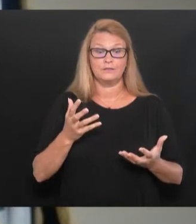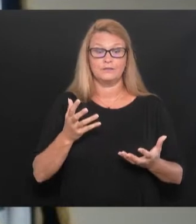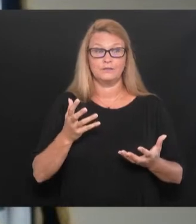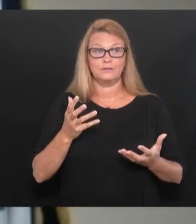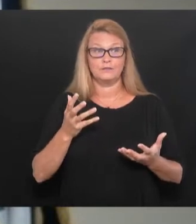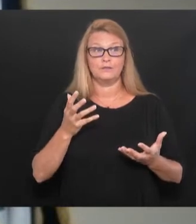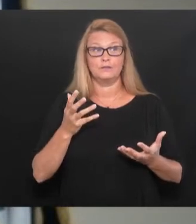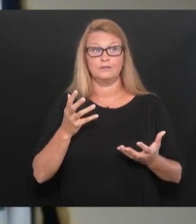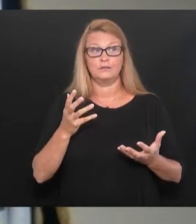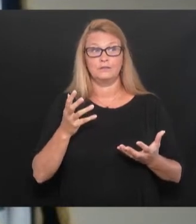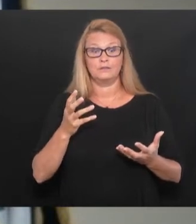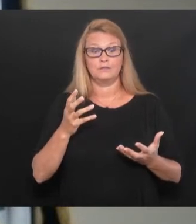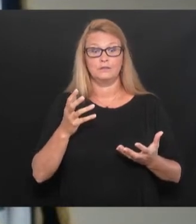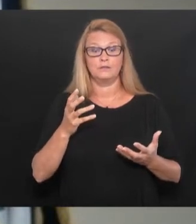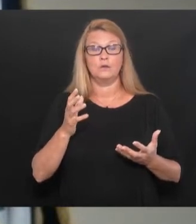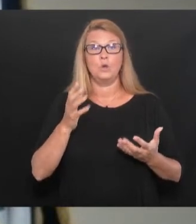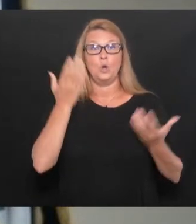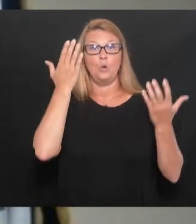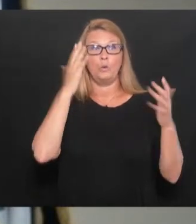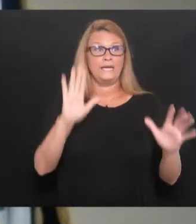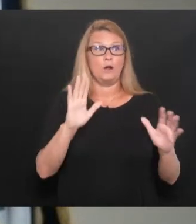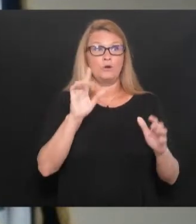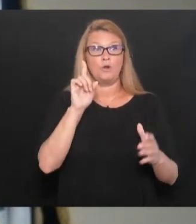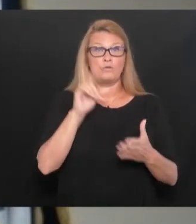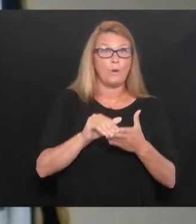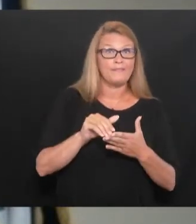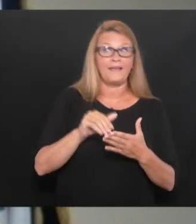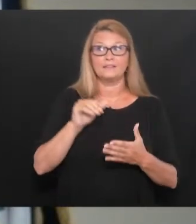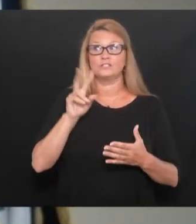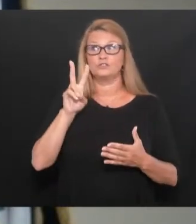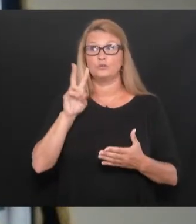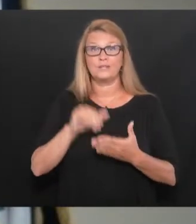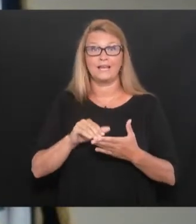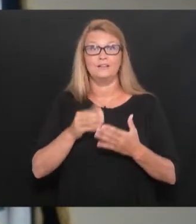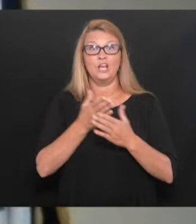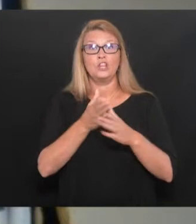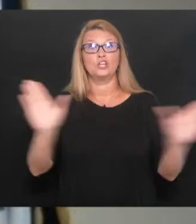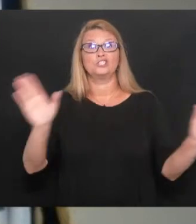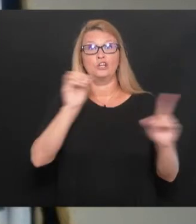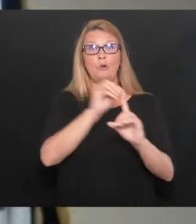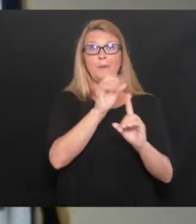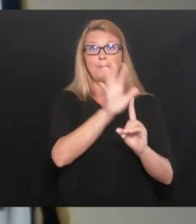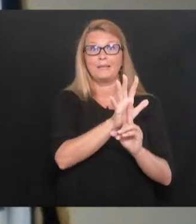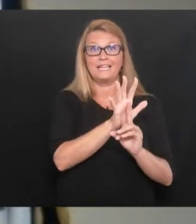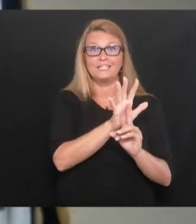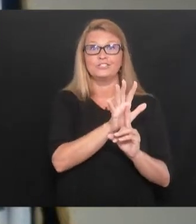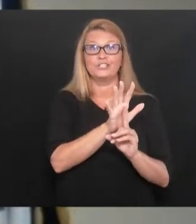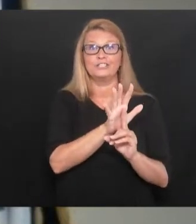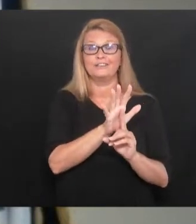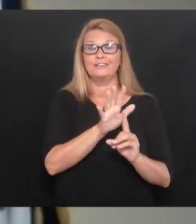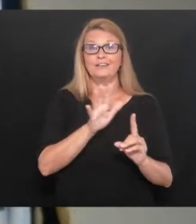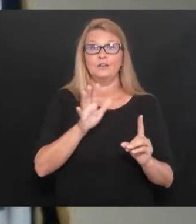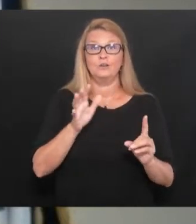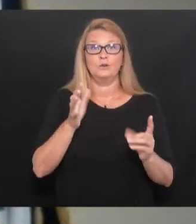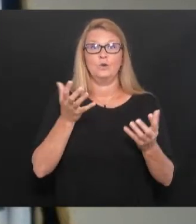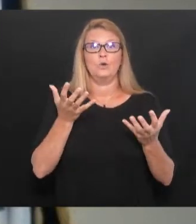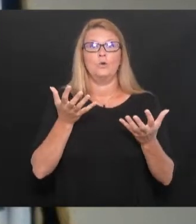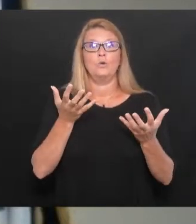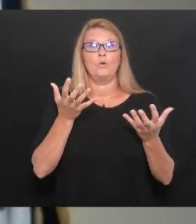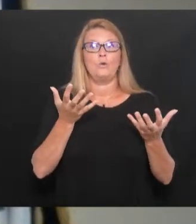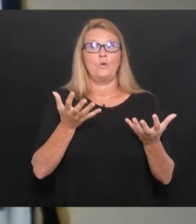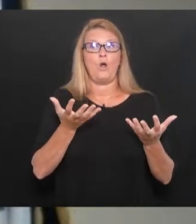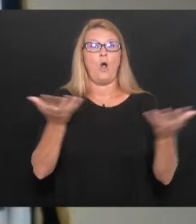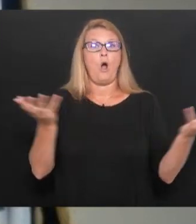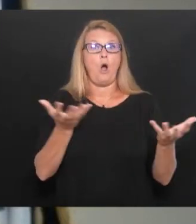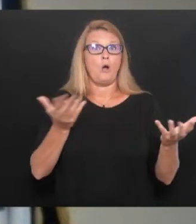have 2,000. We don't know what the general population, what the numbers are in the general population. What we know is what we've